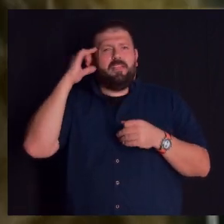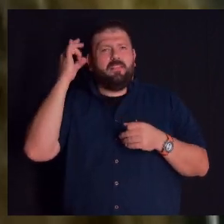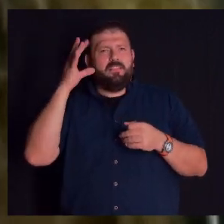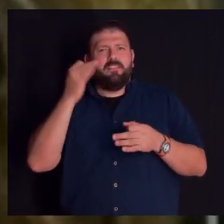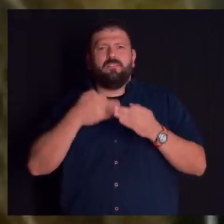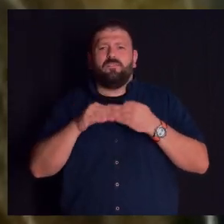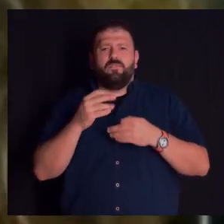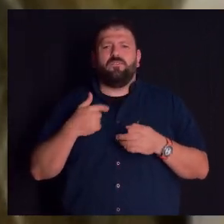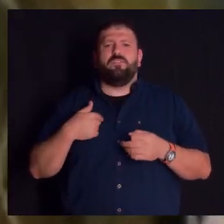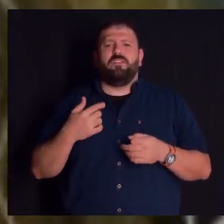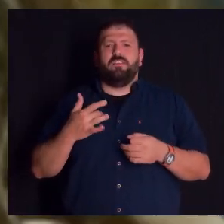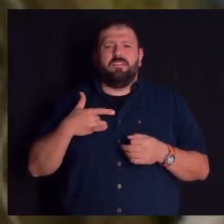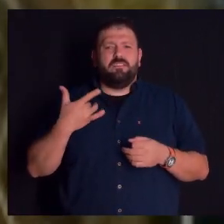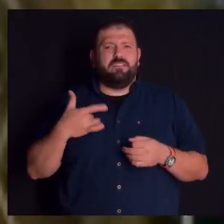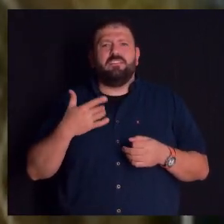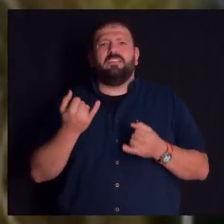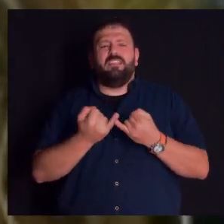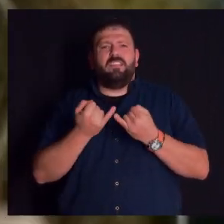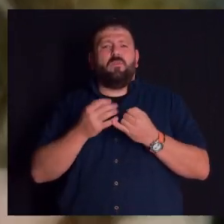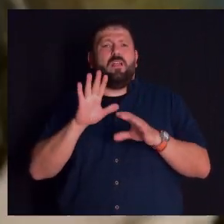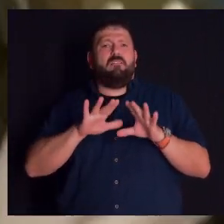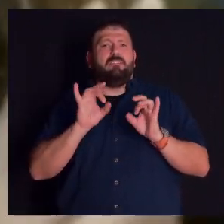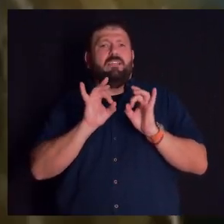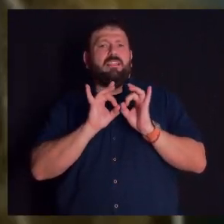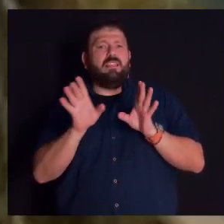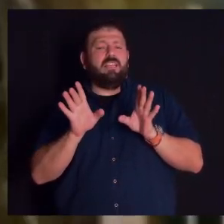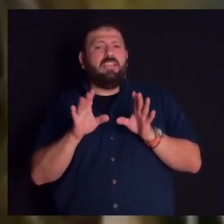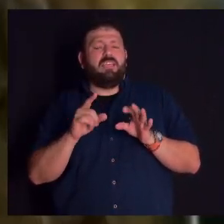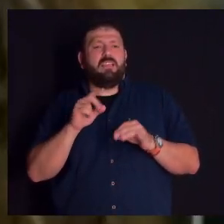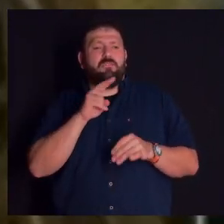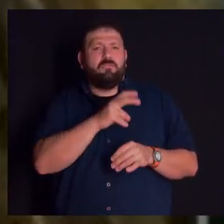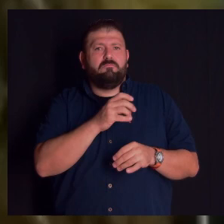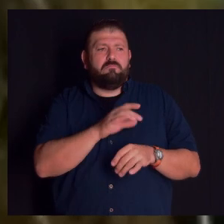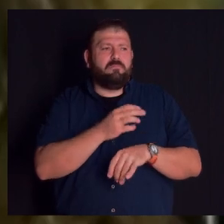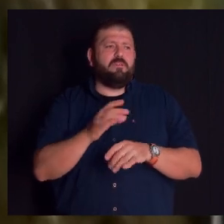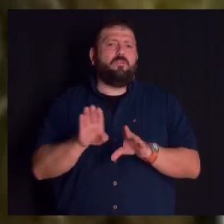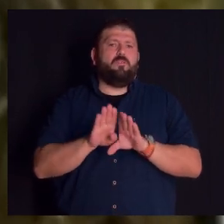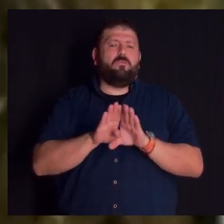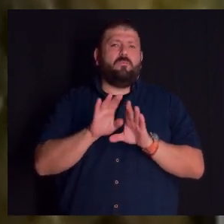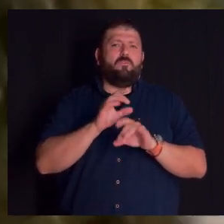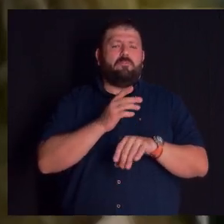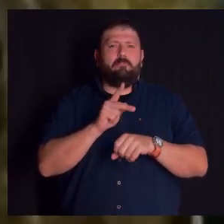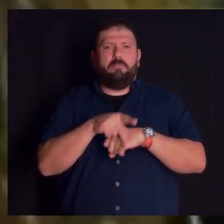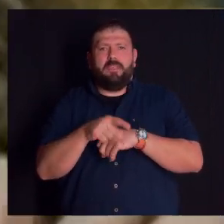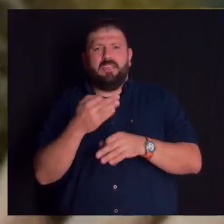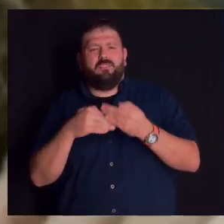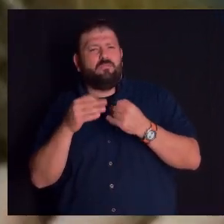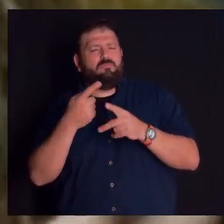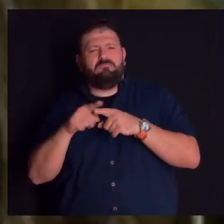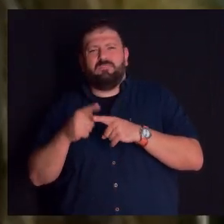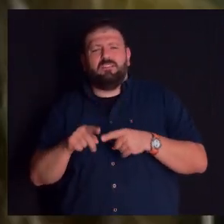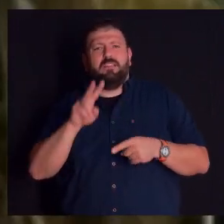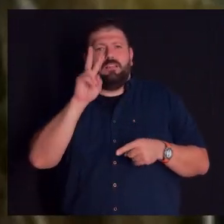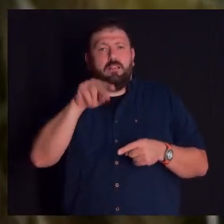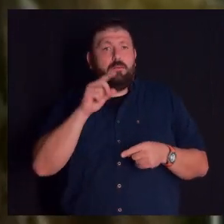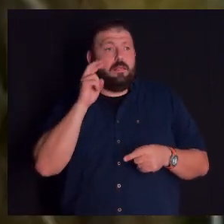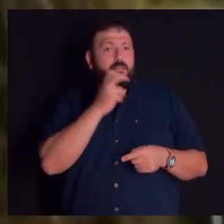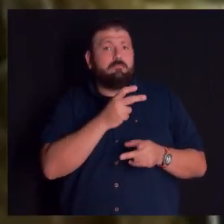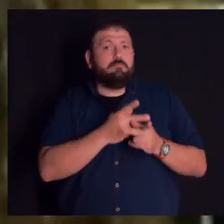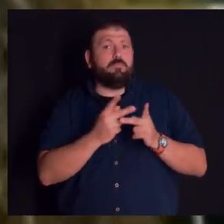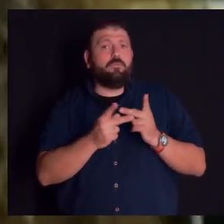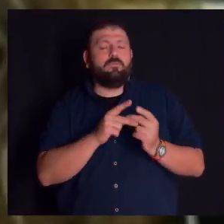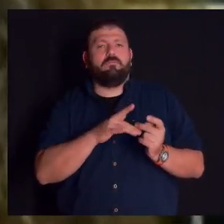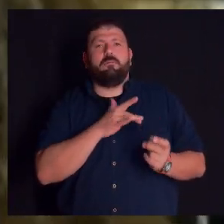and I started with the products and the migrants went off. And I love